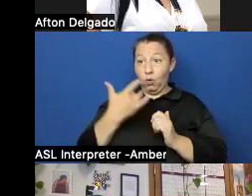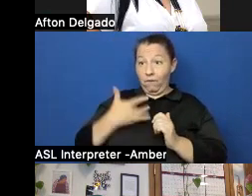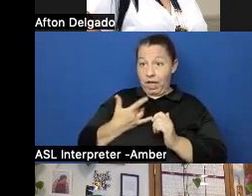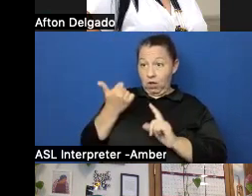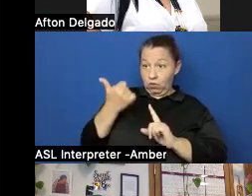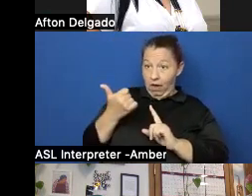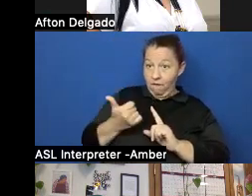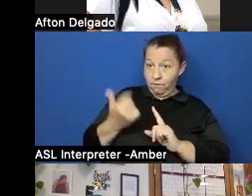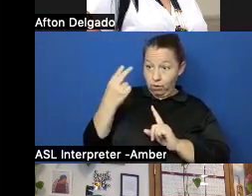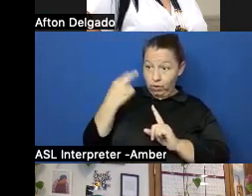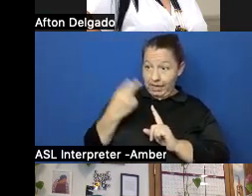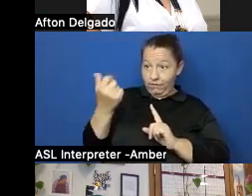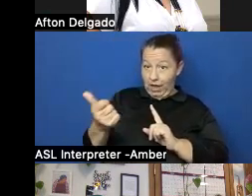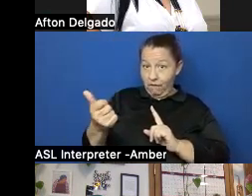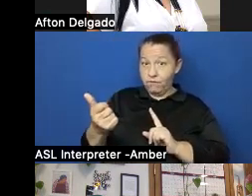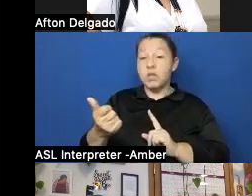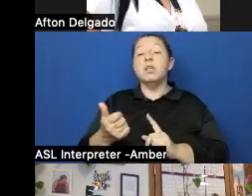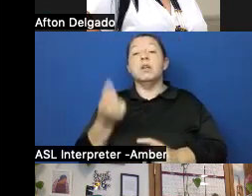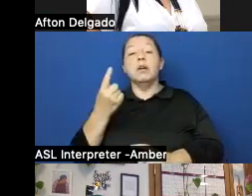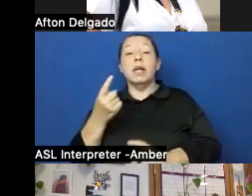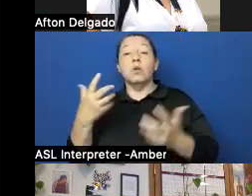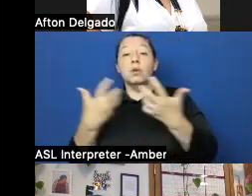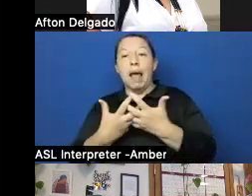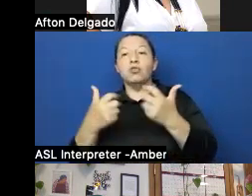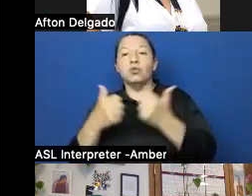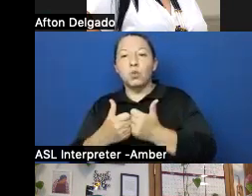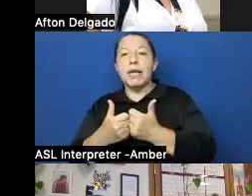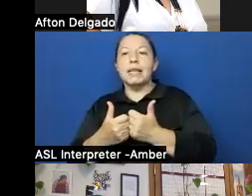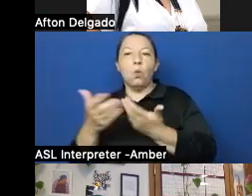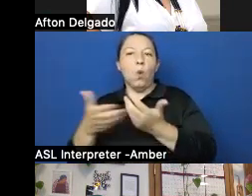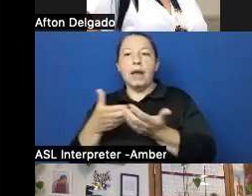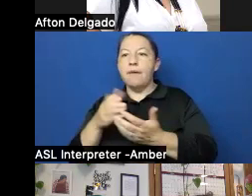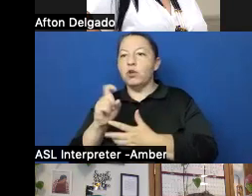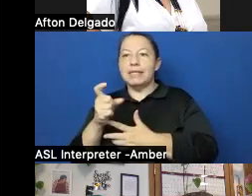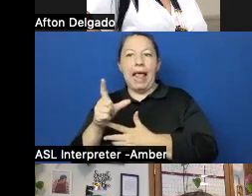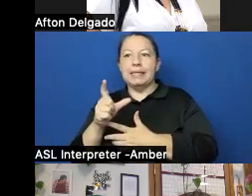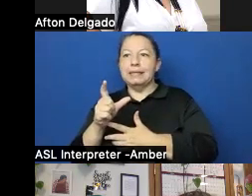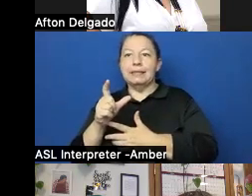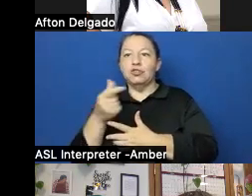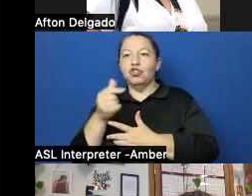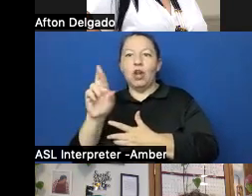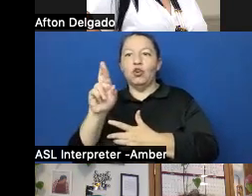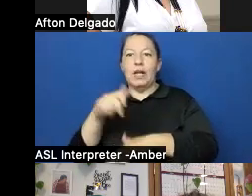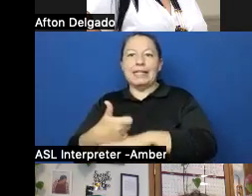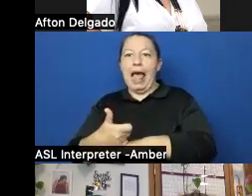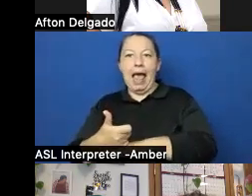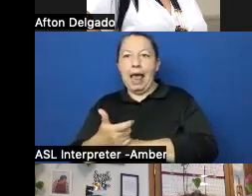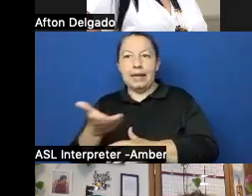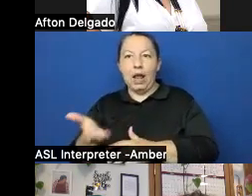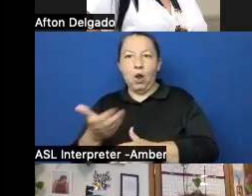corresponds with the sex that the person was assigned. So whatever you were assigned at birth, whether it's penis or